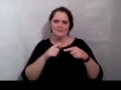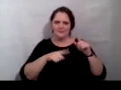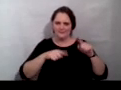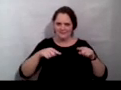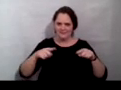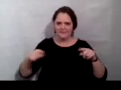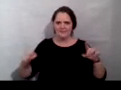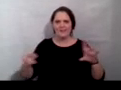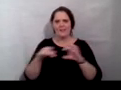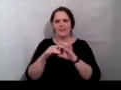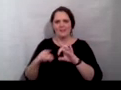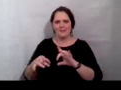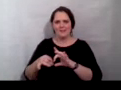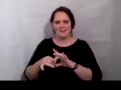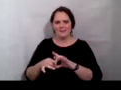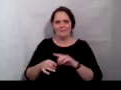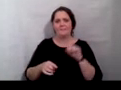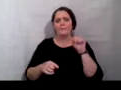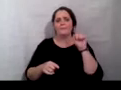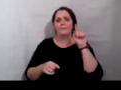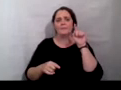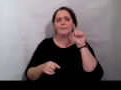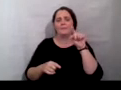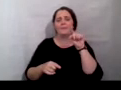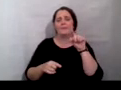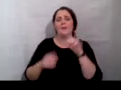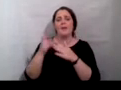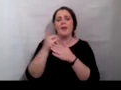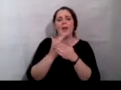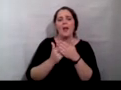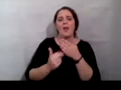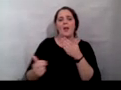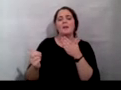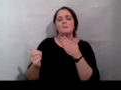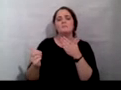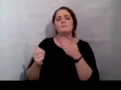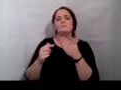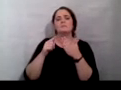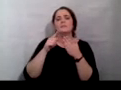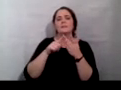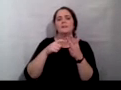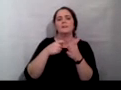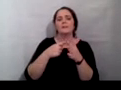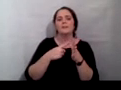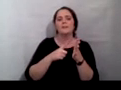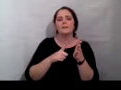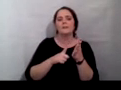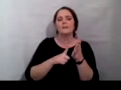next to one another. This is one of the artworks, and this is Ecology. So this is that